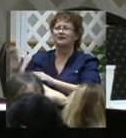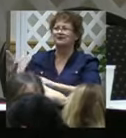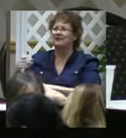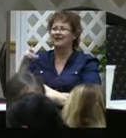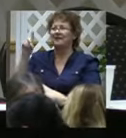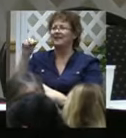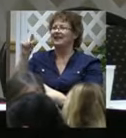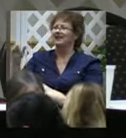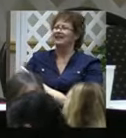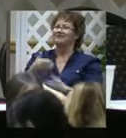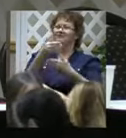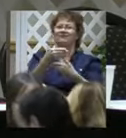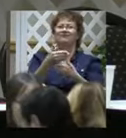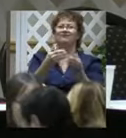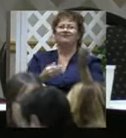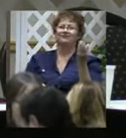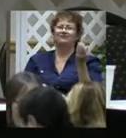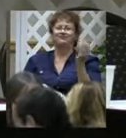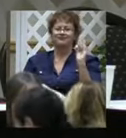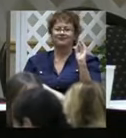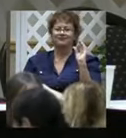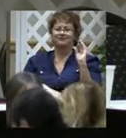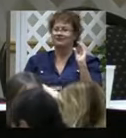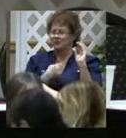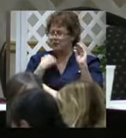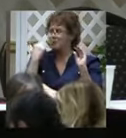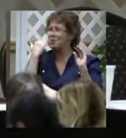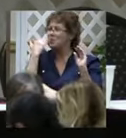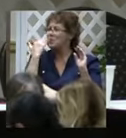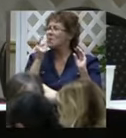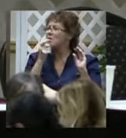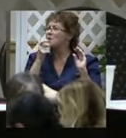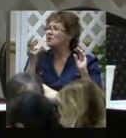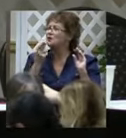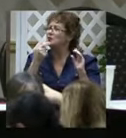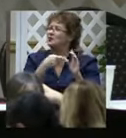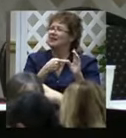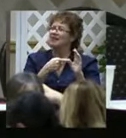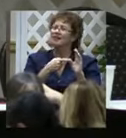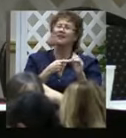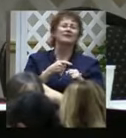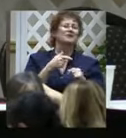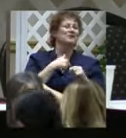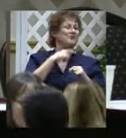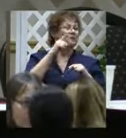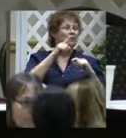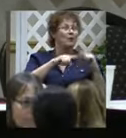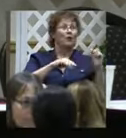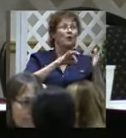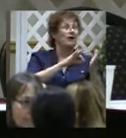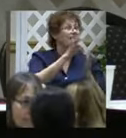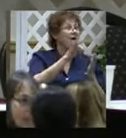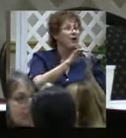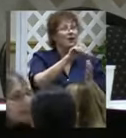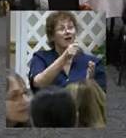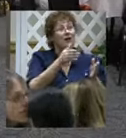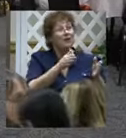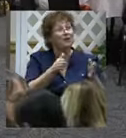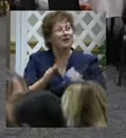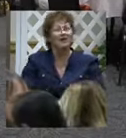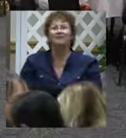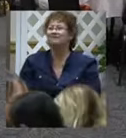who's actually looking at this stuff and who's using this stuff that we wouldn't be able to get any other way. So yeah, that's